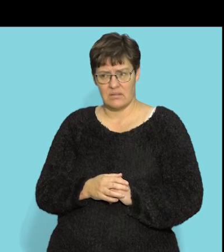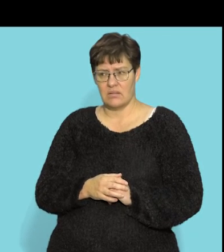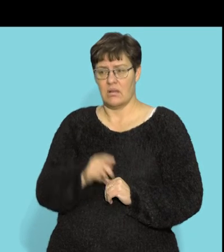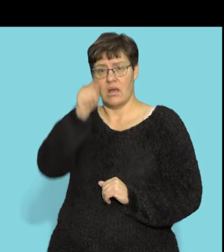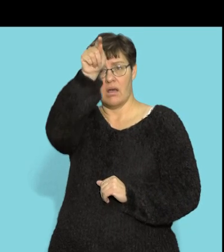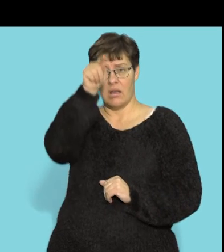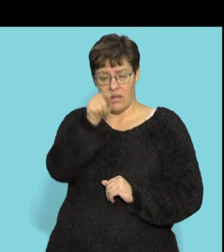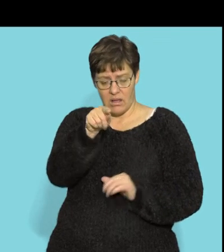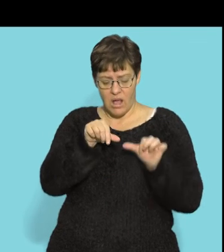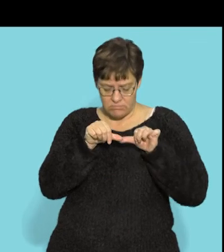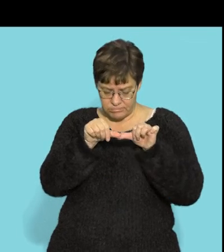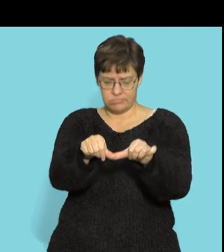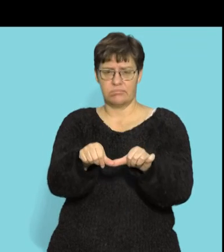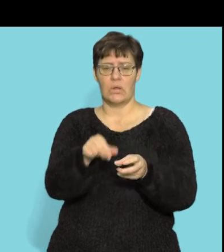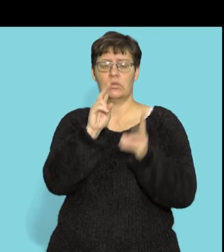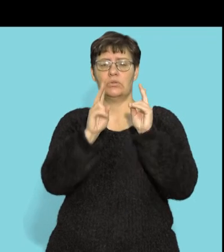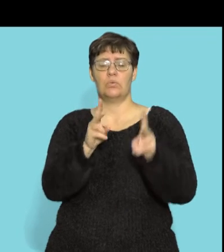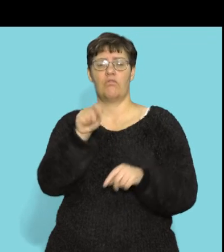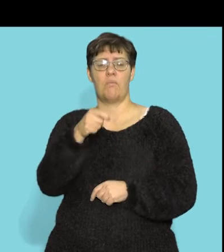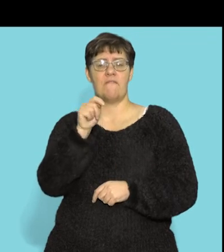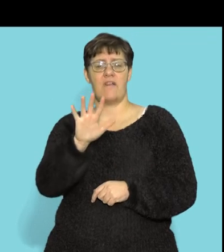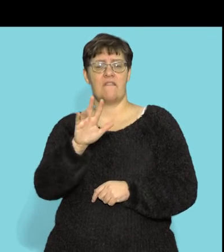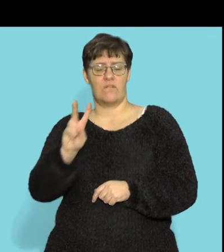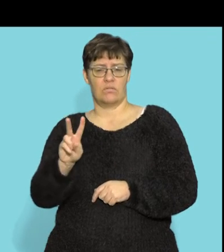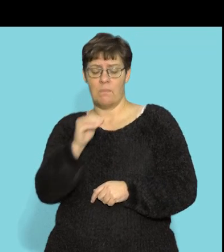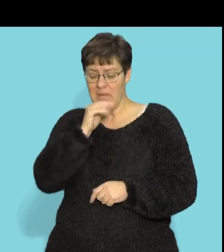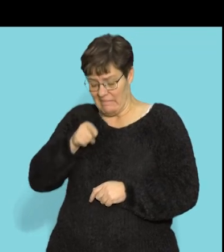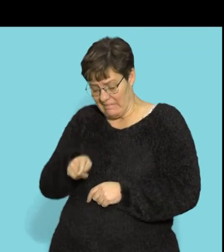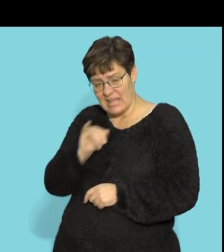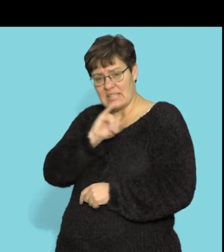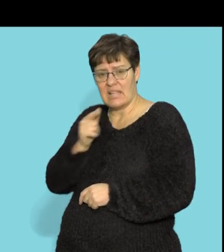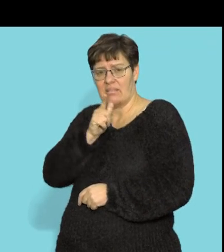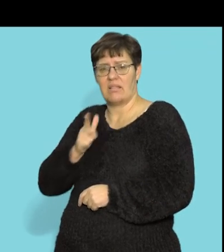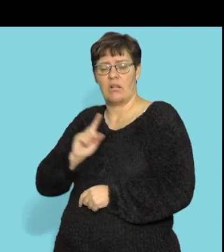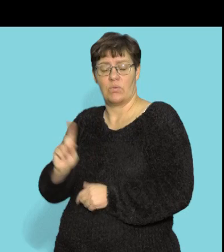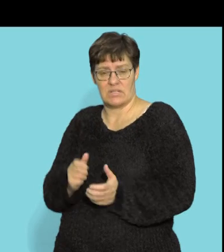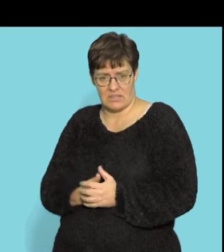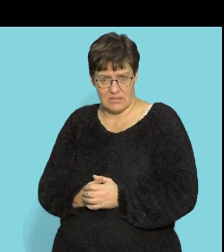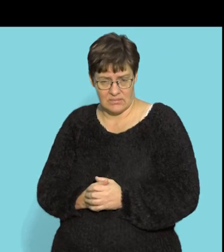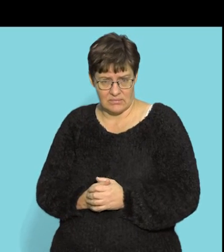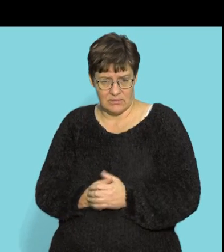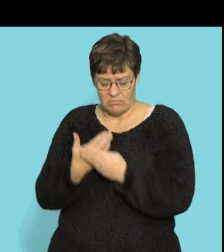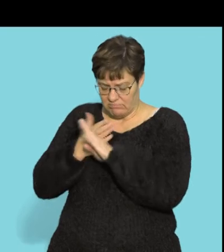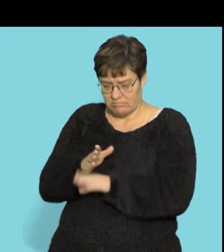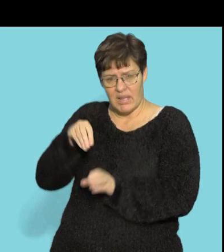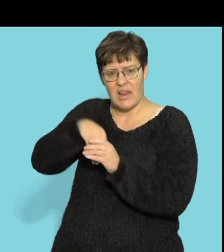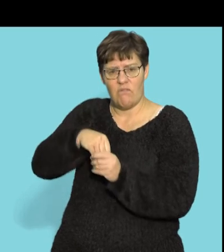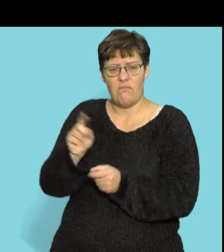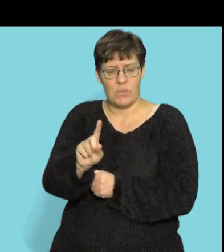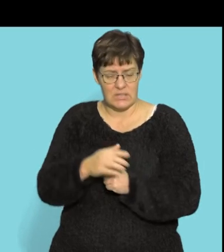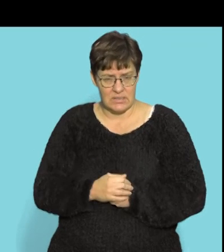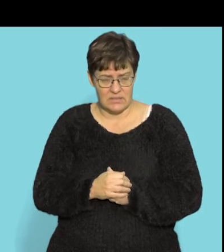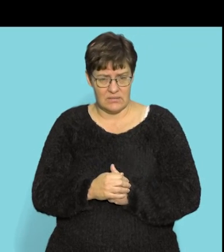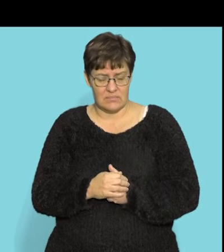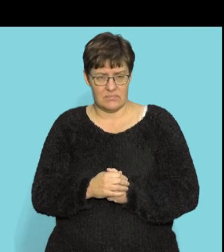this current remains constant? What does it tell us about Z? Okay, or rather about the resistance of